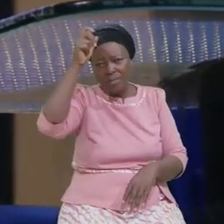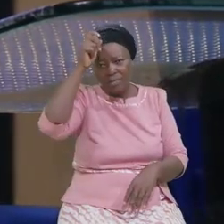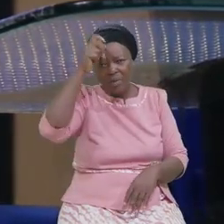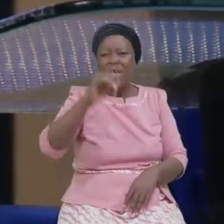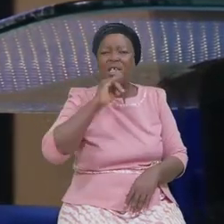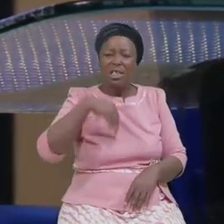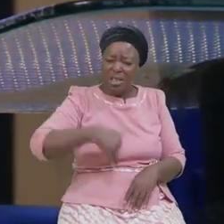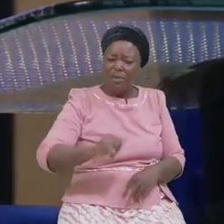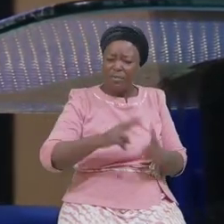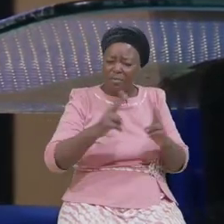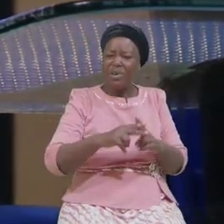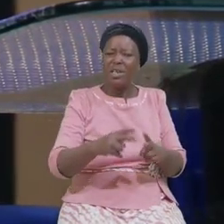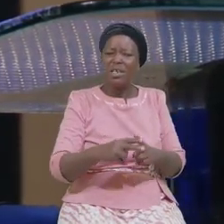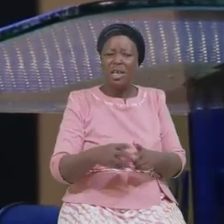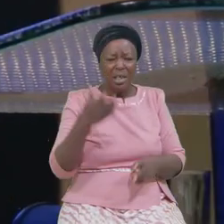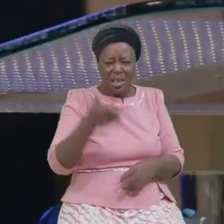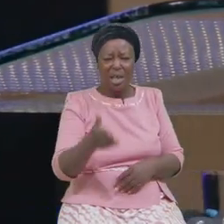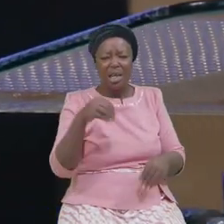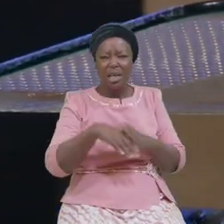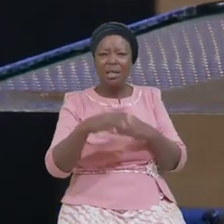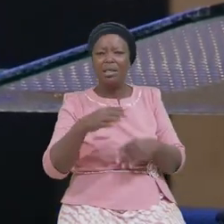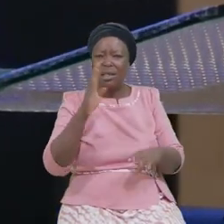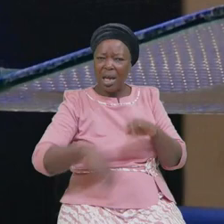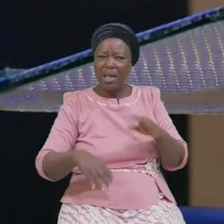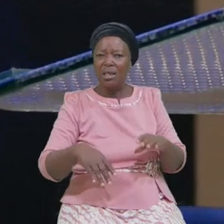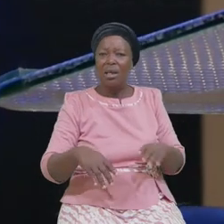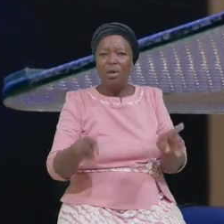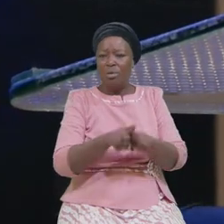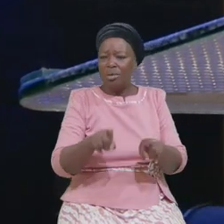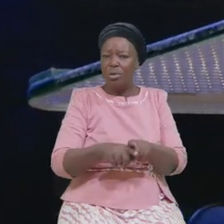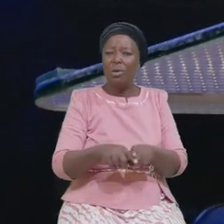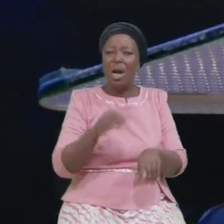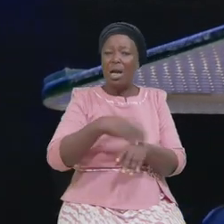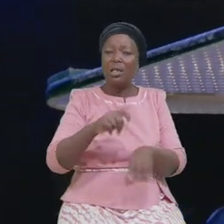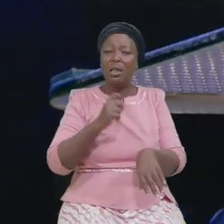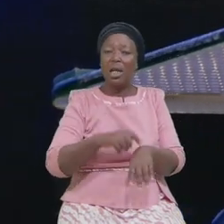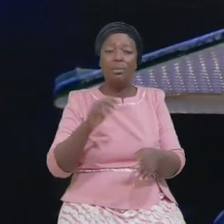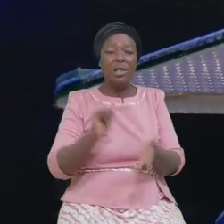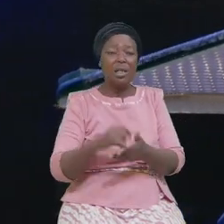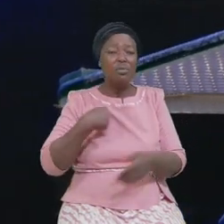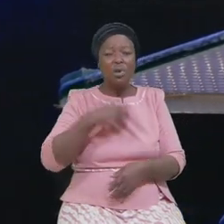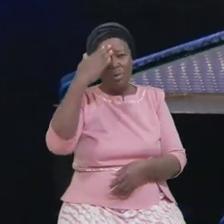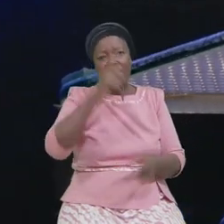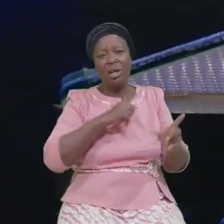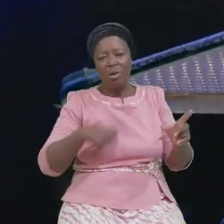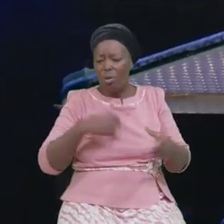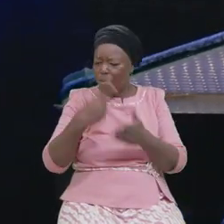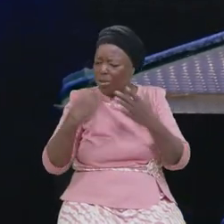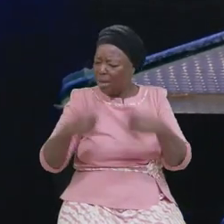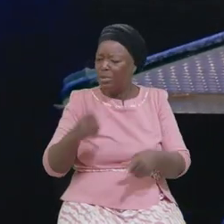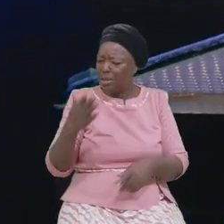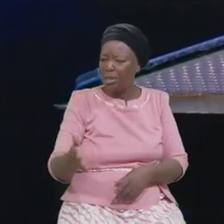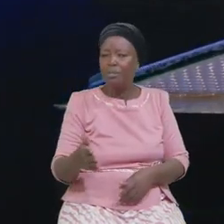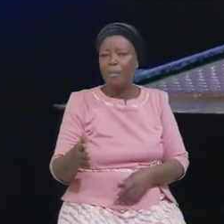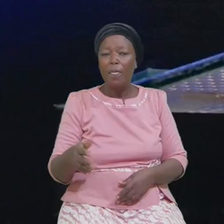is still more prominent than, you know, even at the time we knew the Lord. What's happening there?